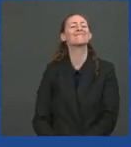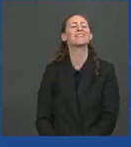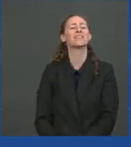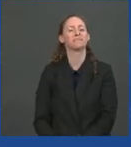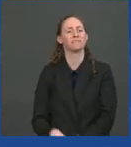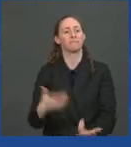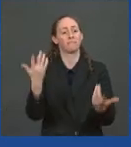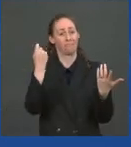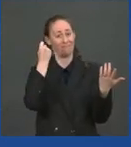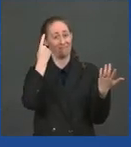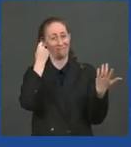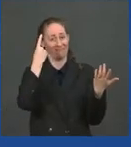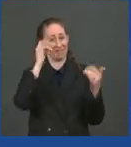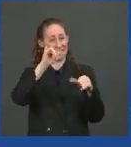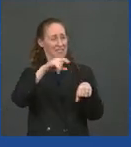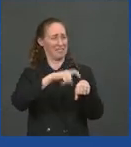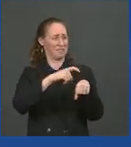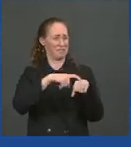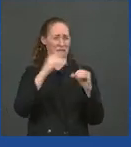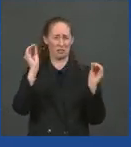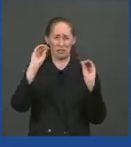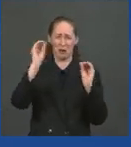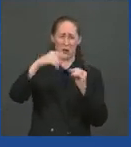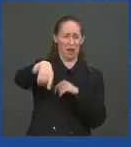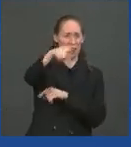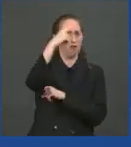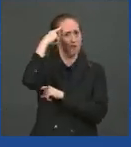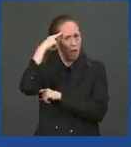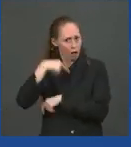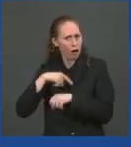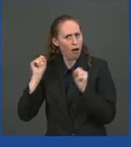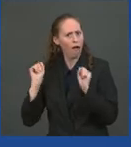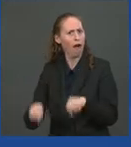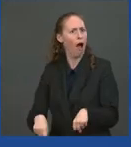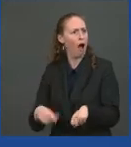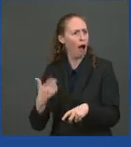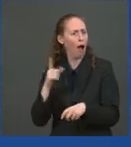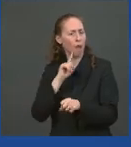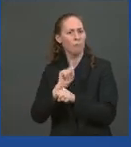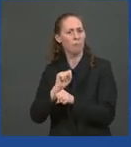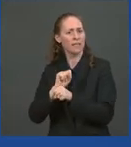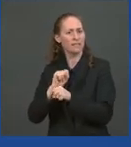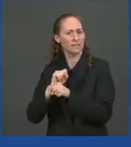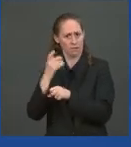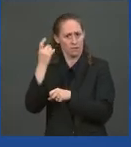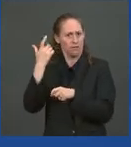And everything was moving. We were actually catching up after being down